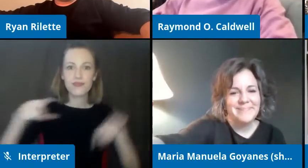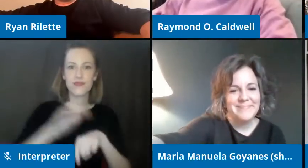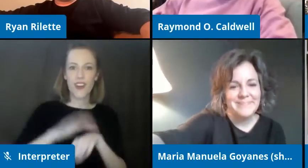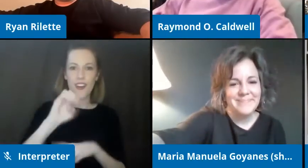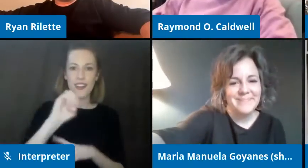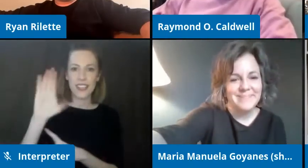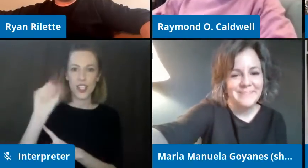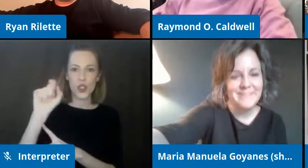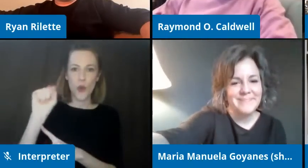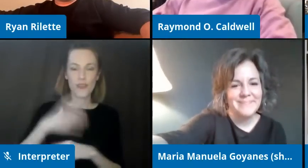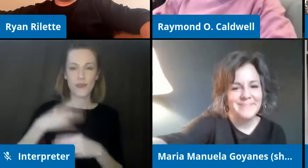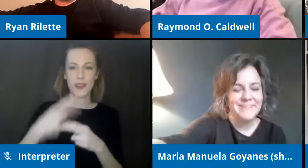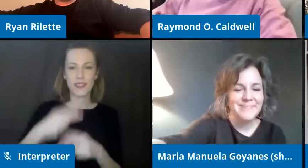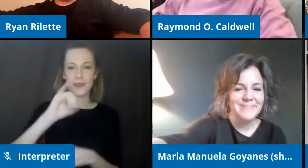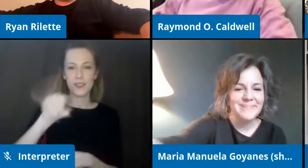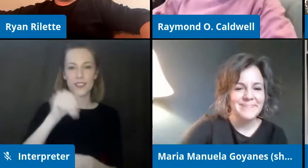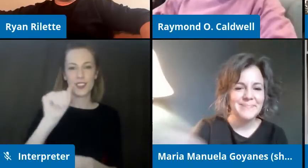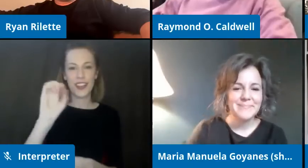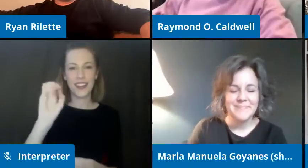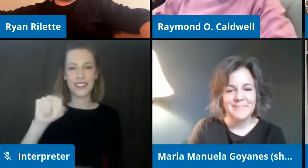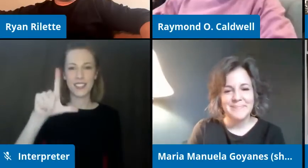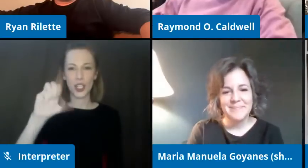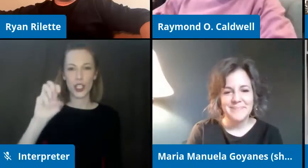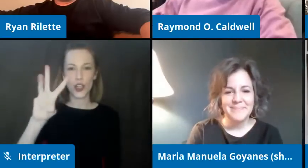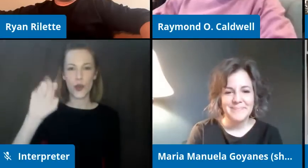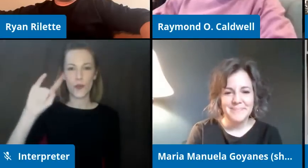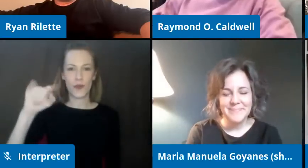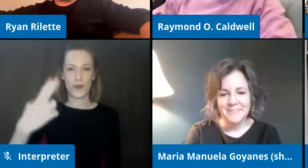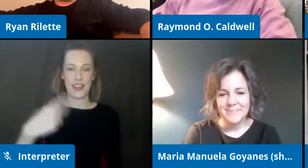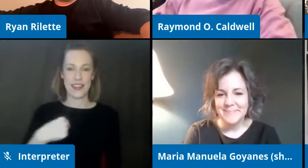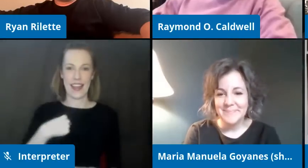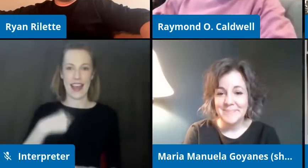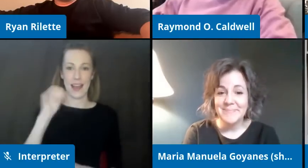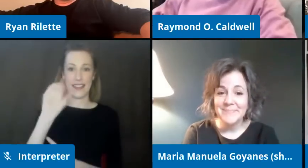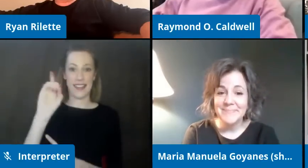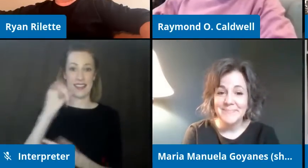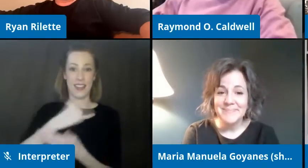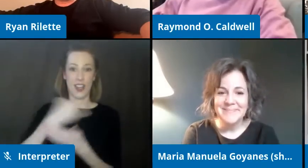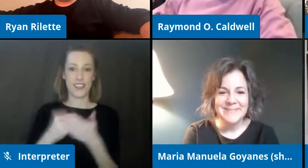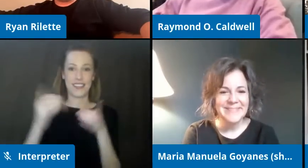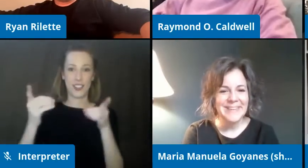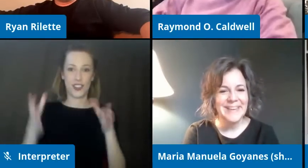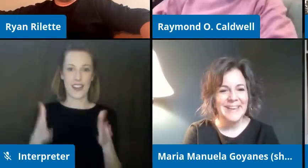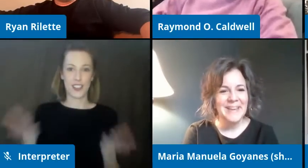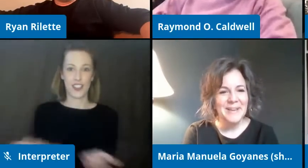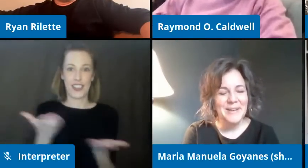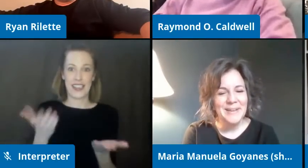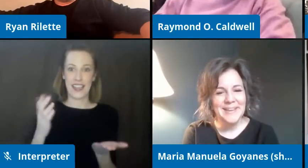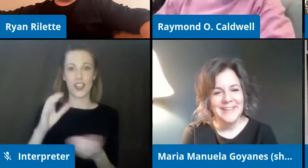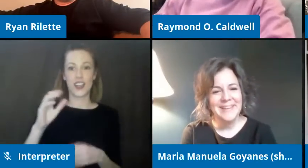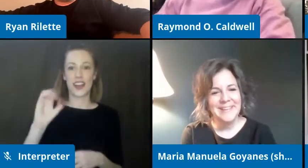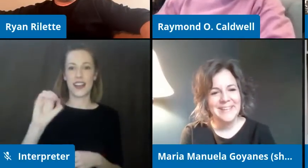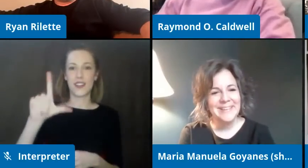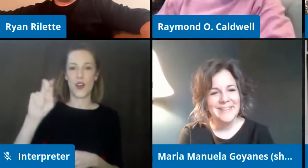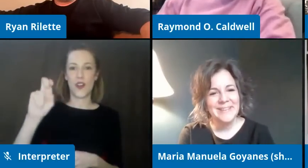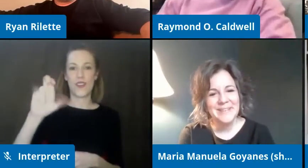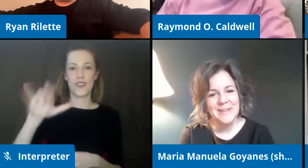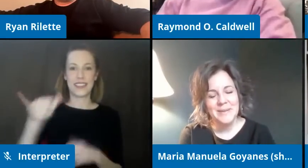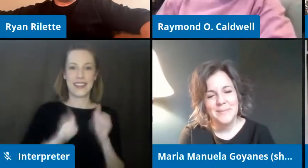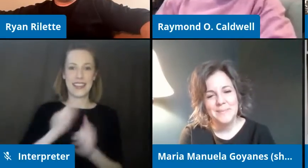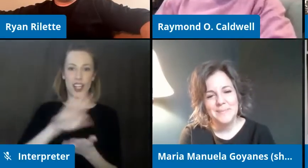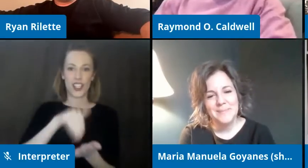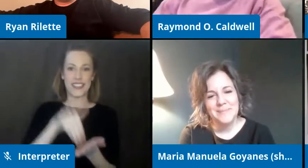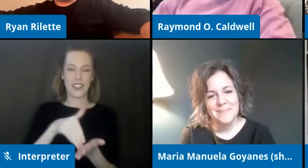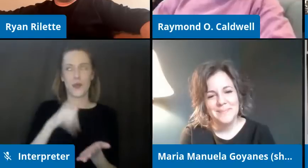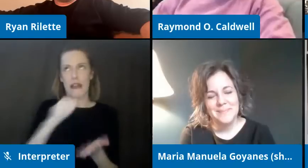Jason Loweth. I'm the artistic director here at Only Theater Center. Well, not here, at Only Theater Center in Maryland. This was